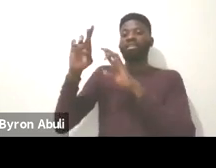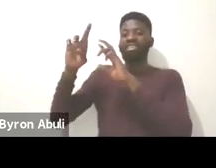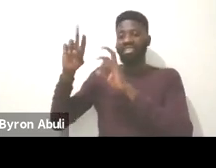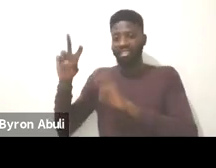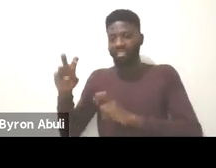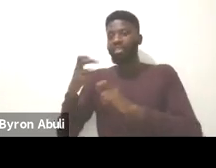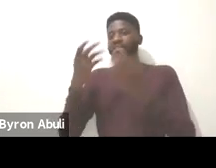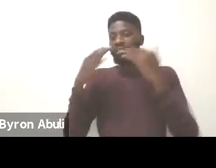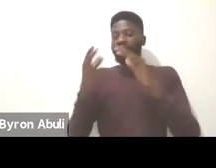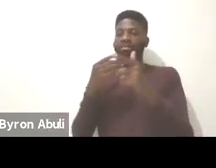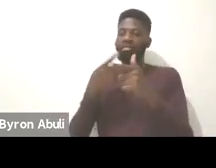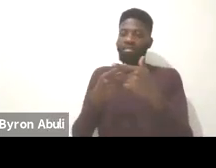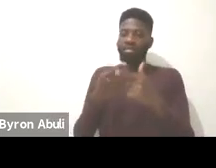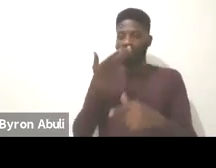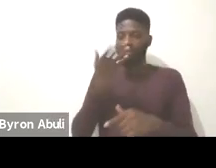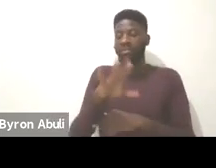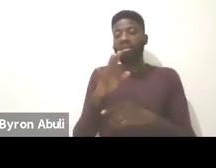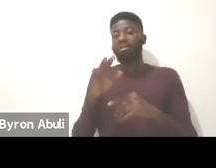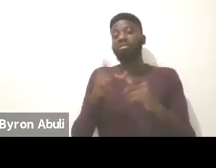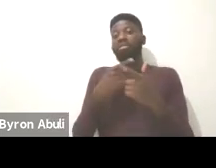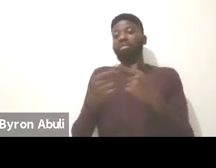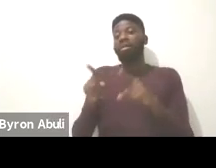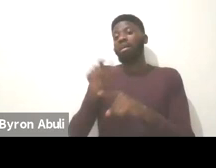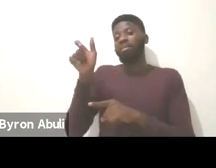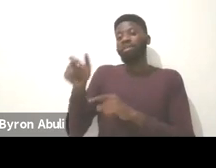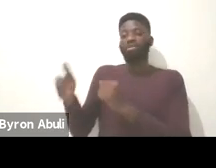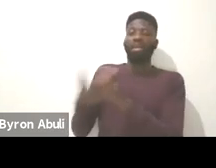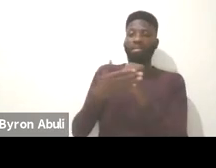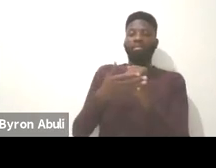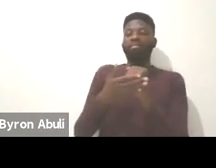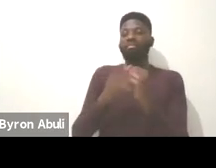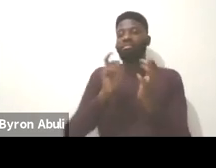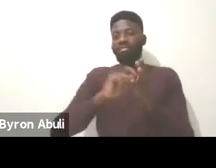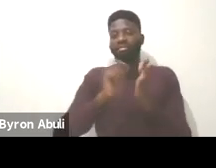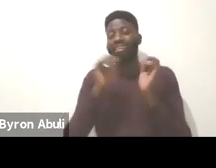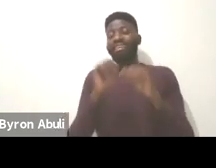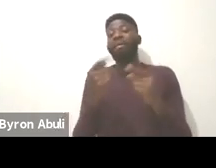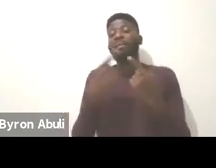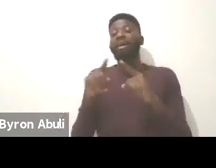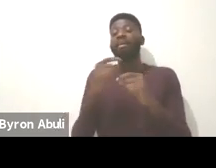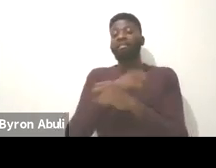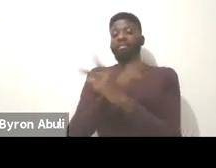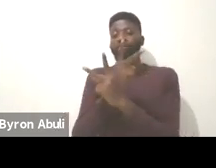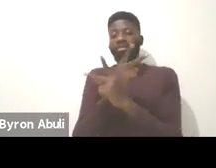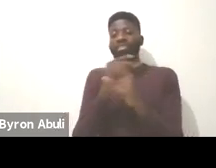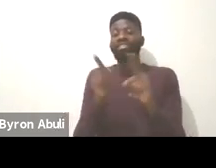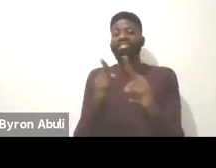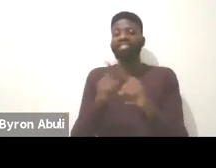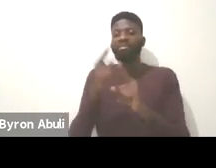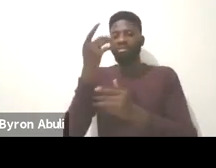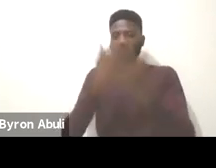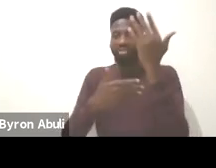we do not know whether you'll have help in doing it. But a virtual one, it's just similar to a face-to-face